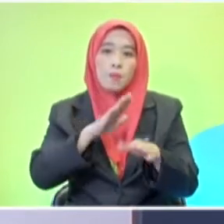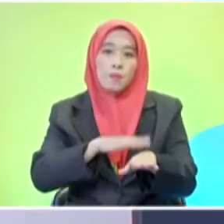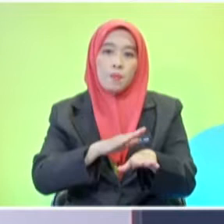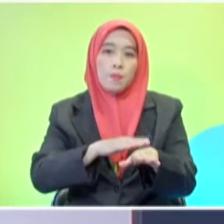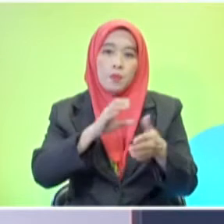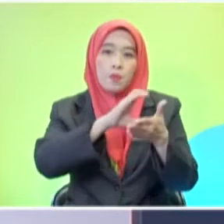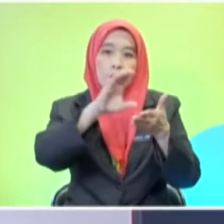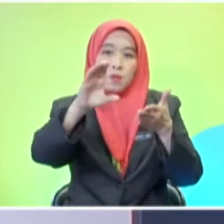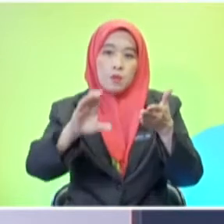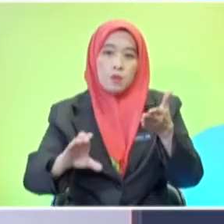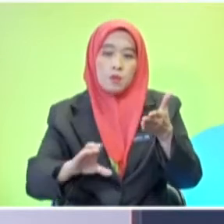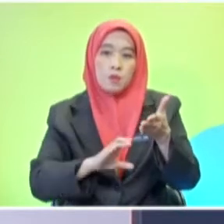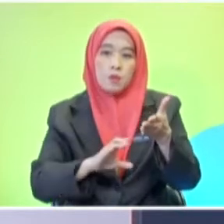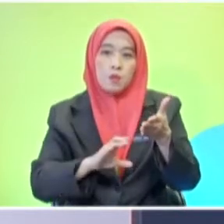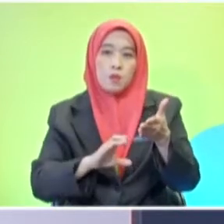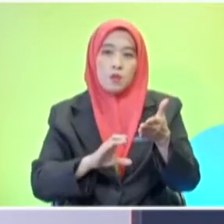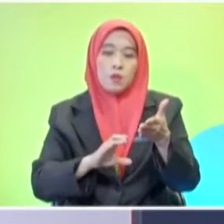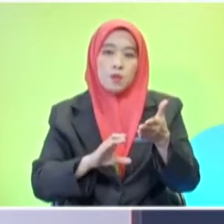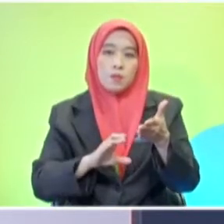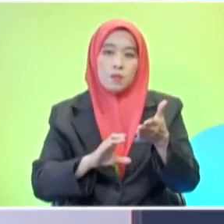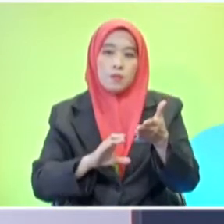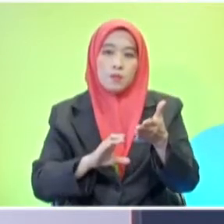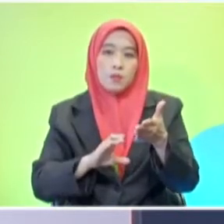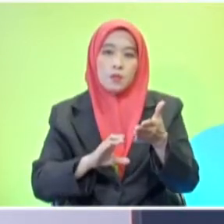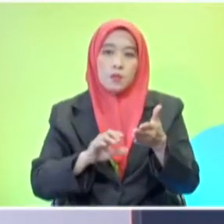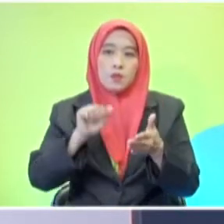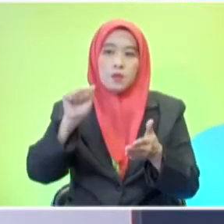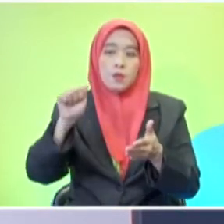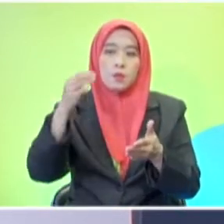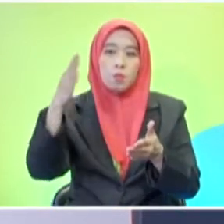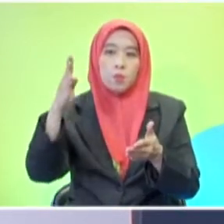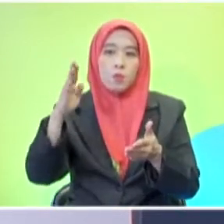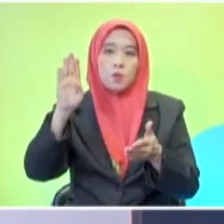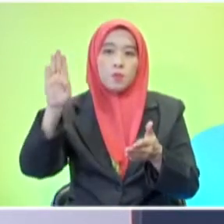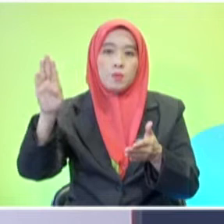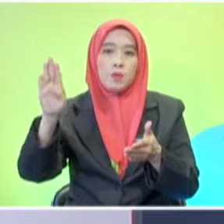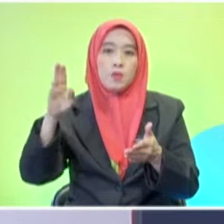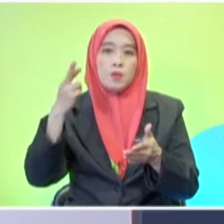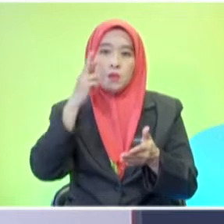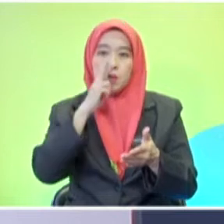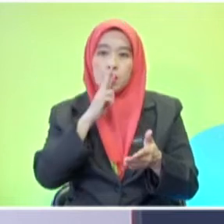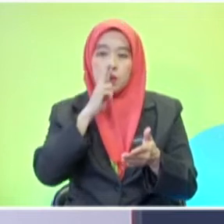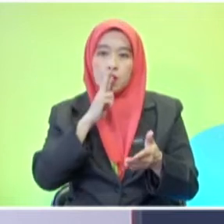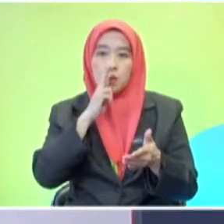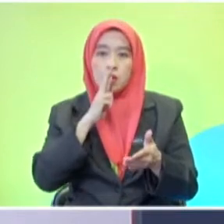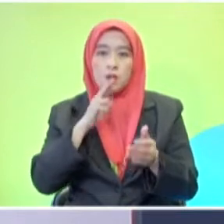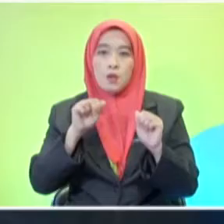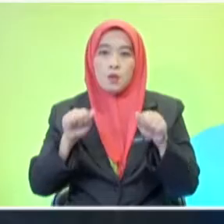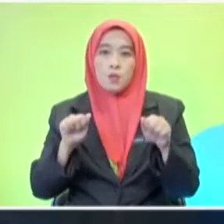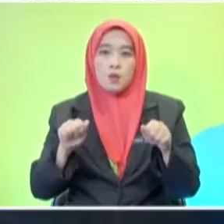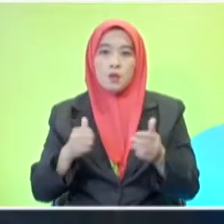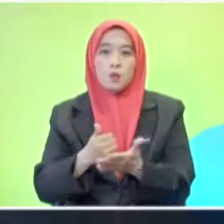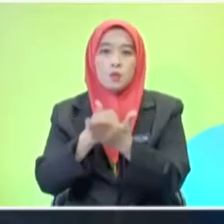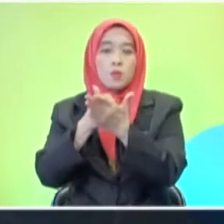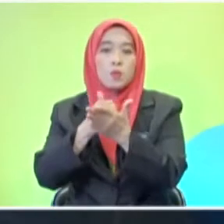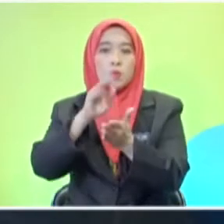A, which is blue color, and B, which is in red. Okay. Okay, could you please help me to fill in the blanks? Of course, Mr. Q. Let me